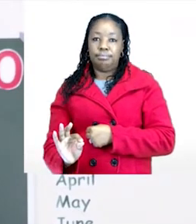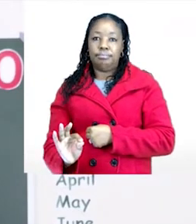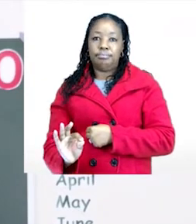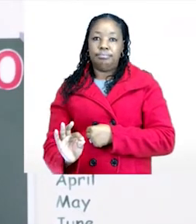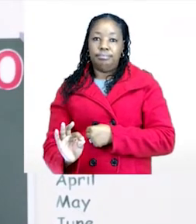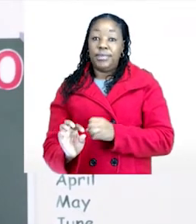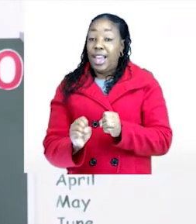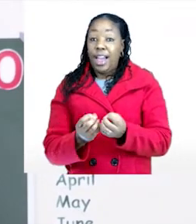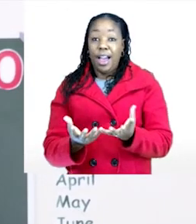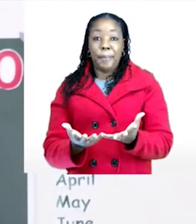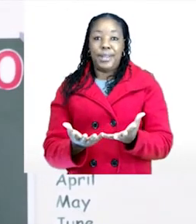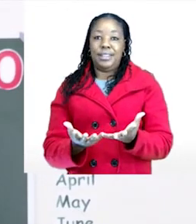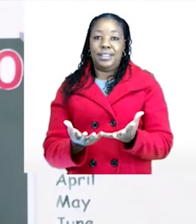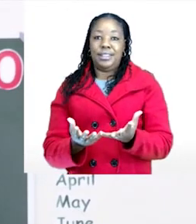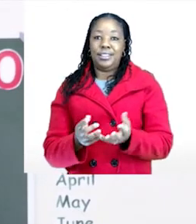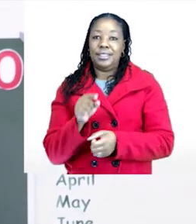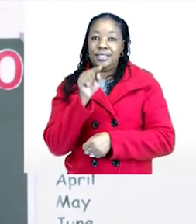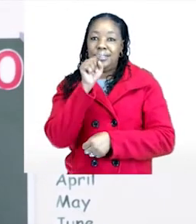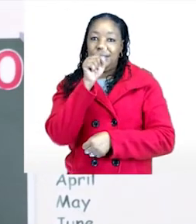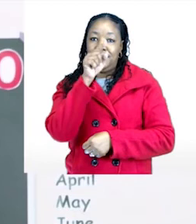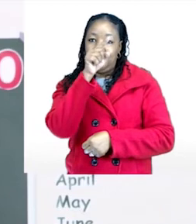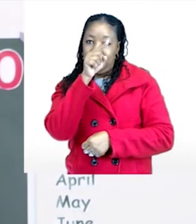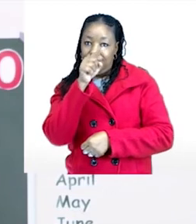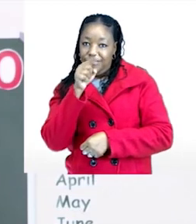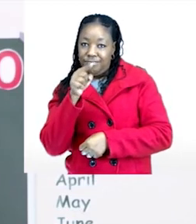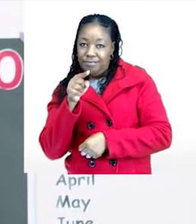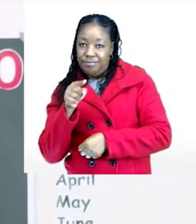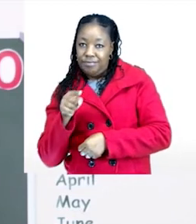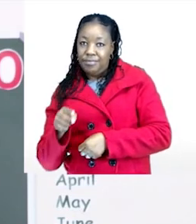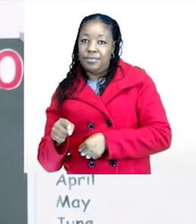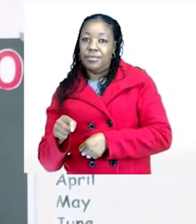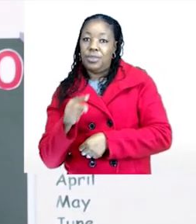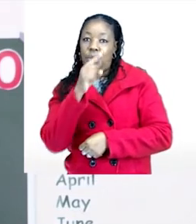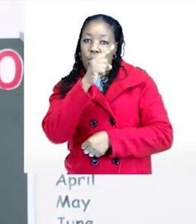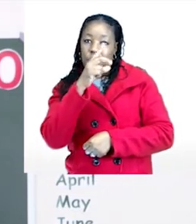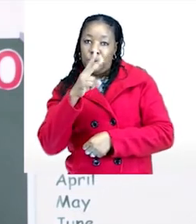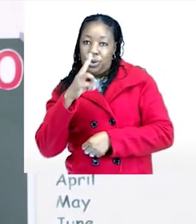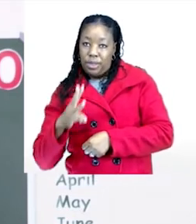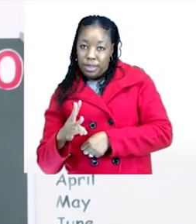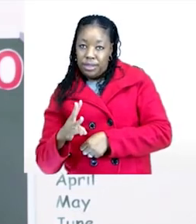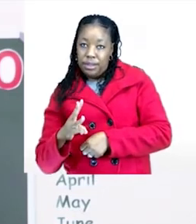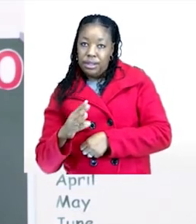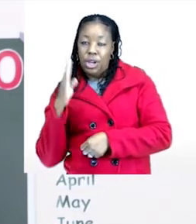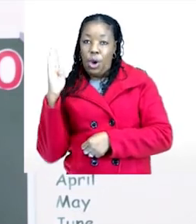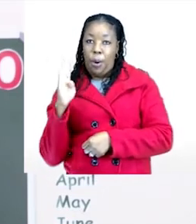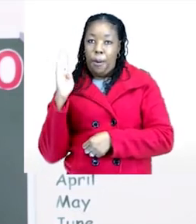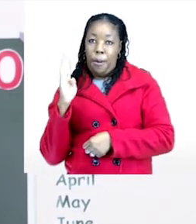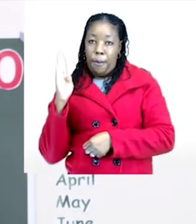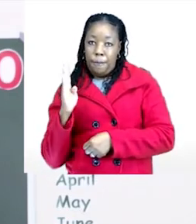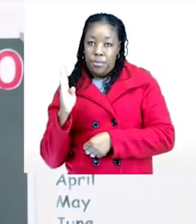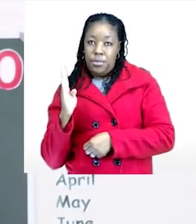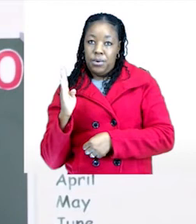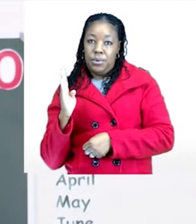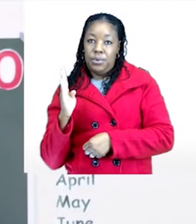9. Can you see what we have done? There is 3 blue blocks. So someone would have won